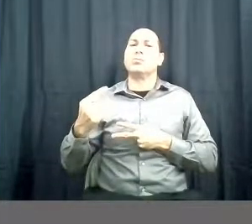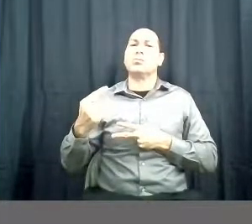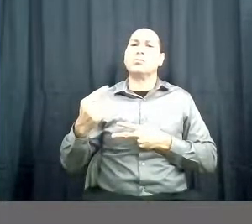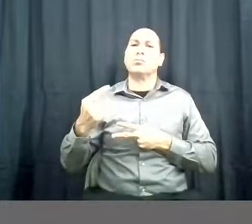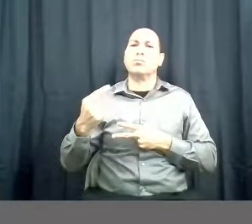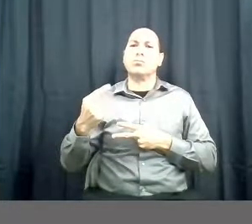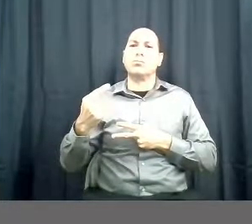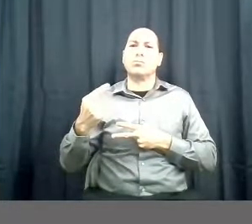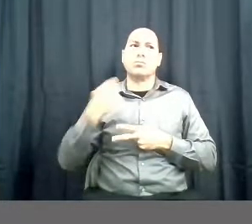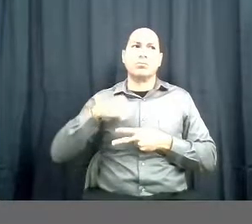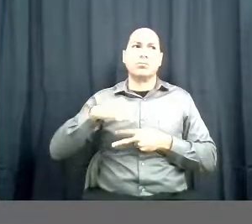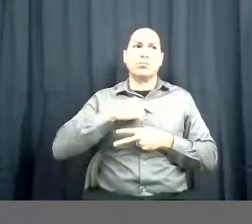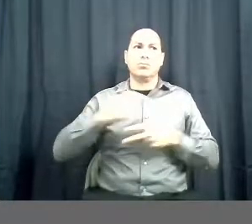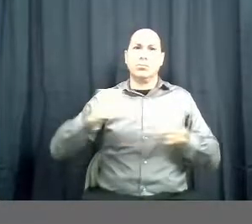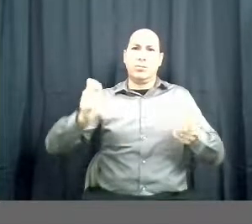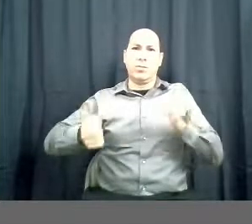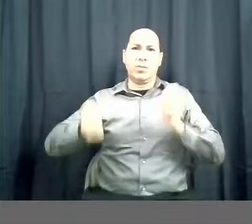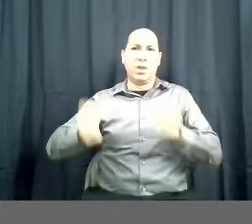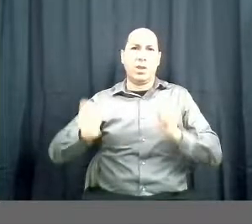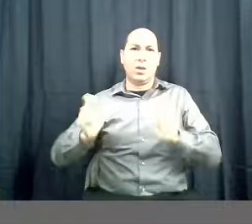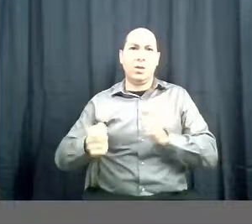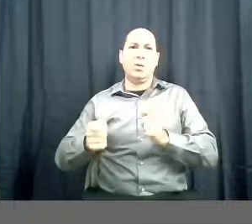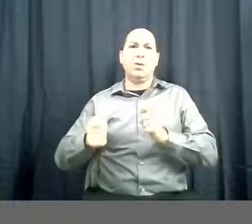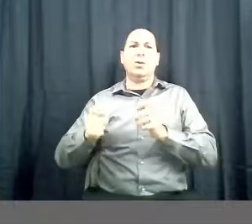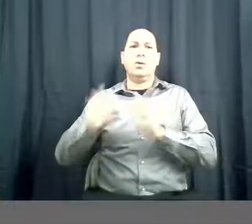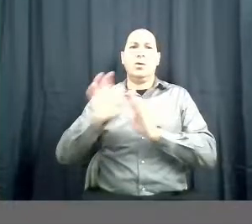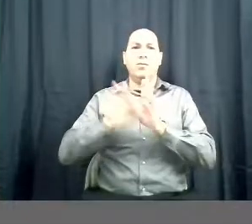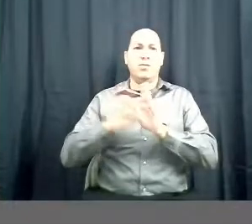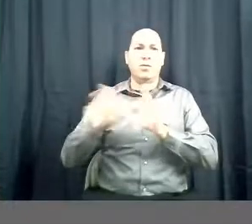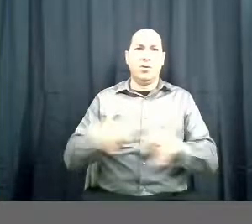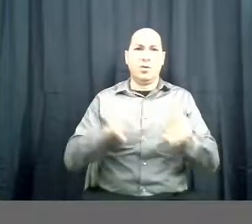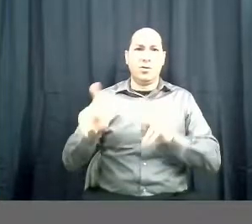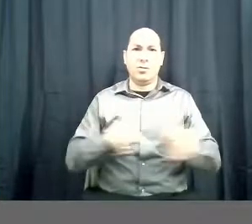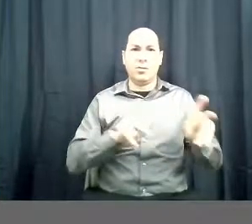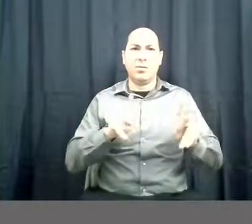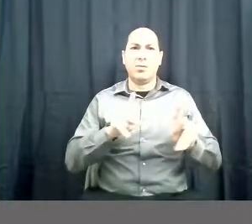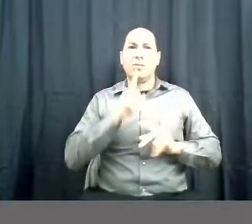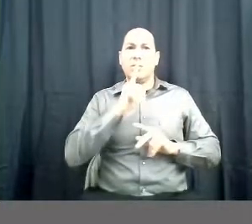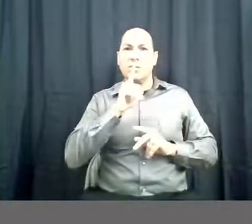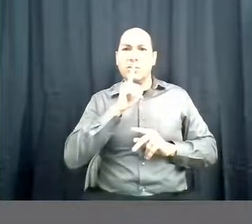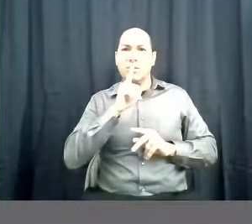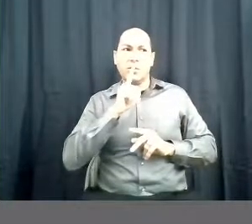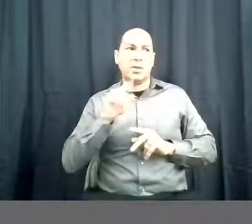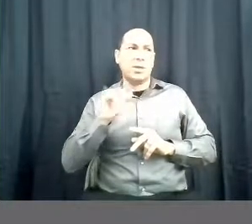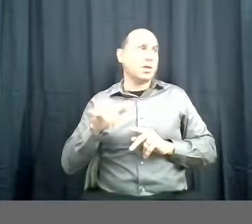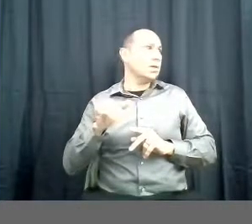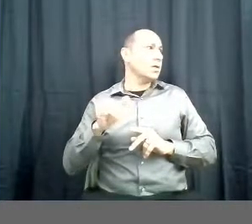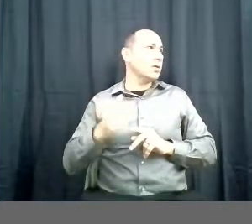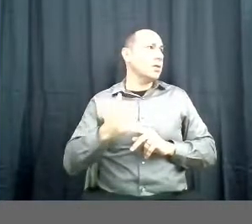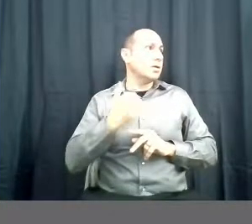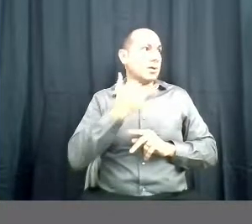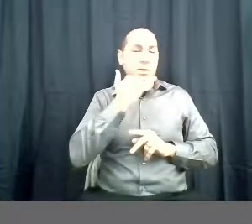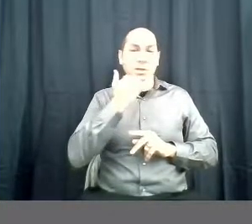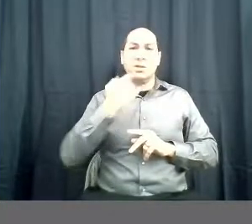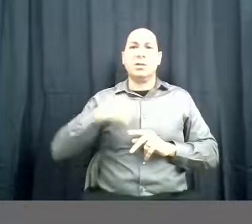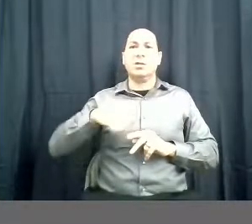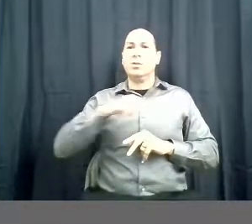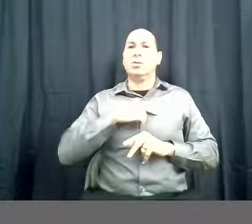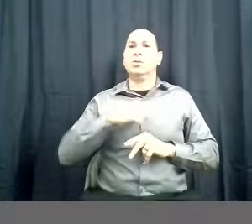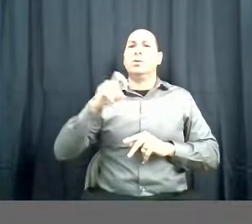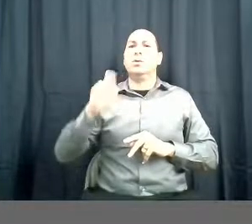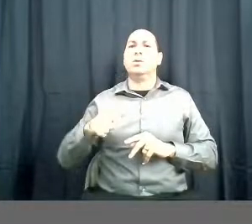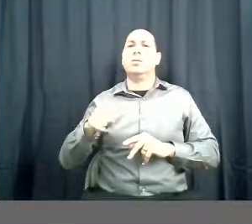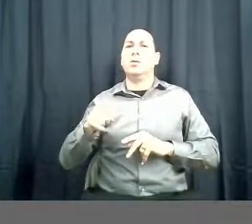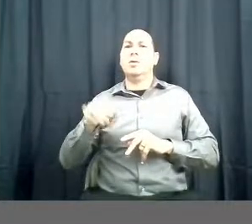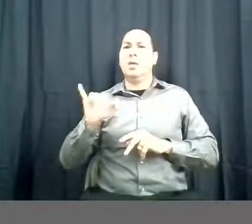We make adjustments in the fiscal plan when there is outperformance. Why is it that every instance of that